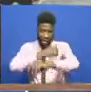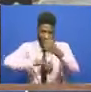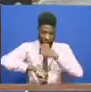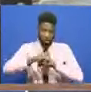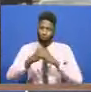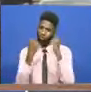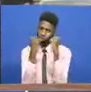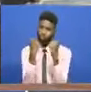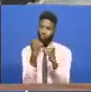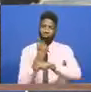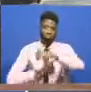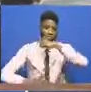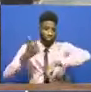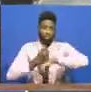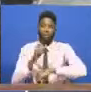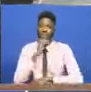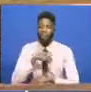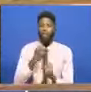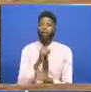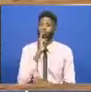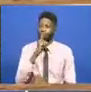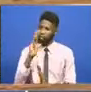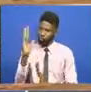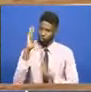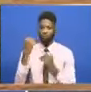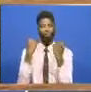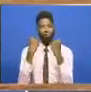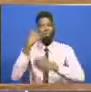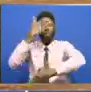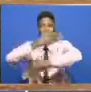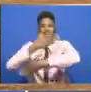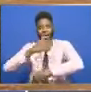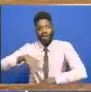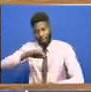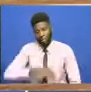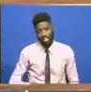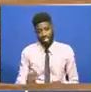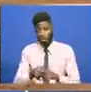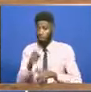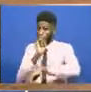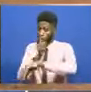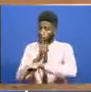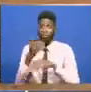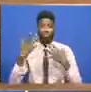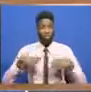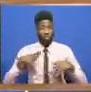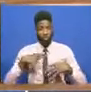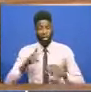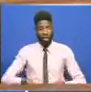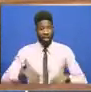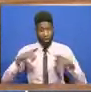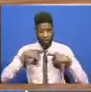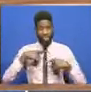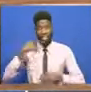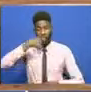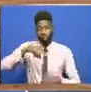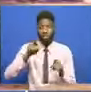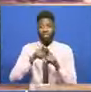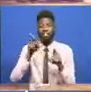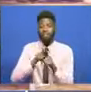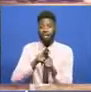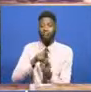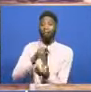to ensure tight security along the border. He also cautioned all residents living along the Kitui Tana River border not to breach